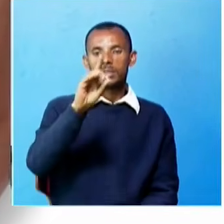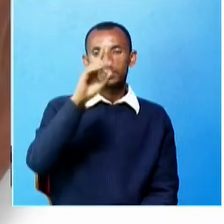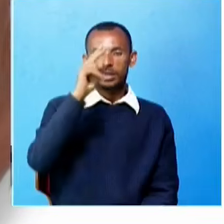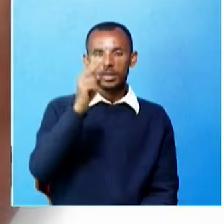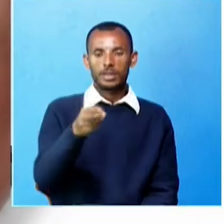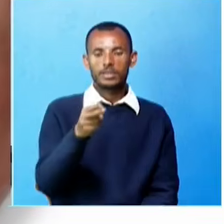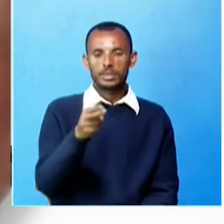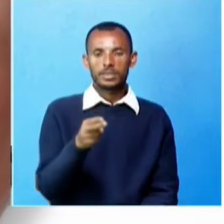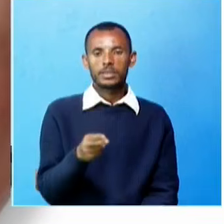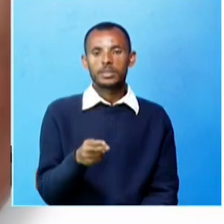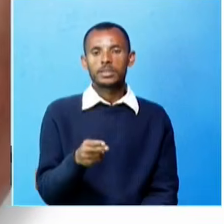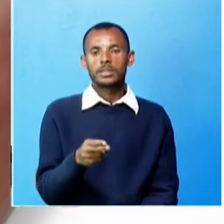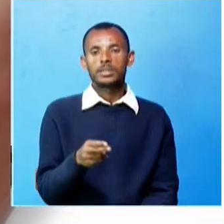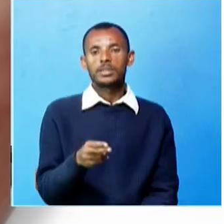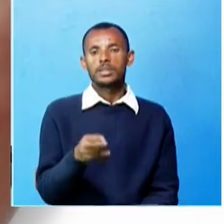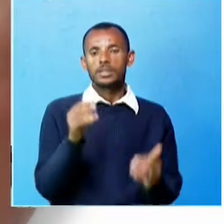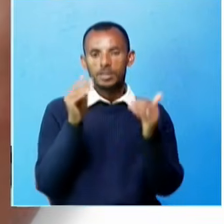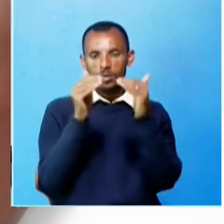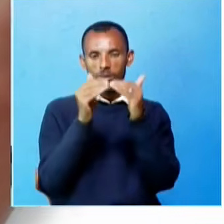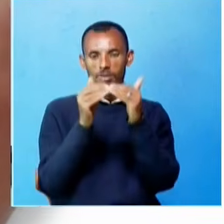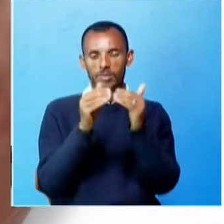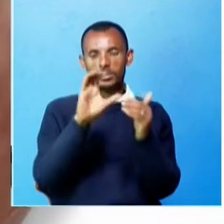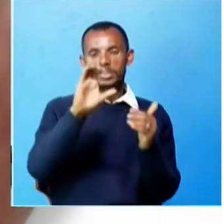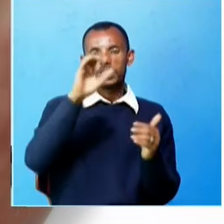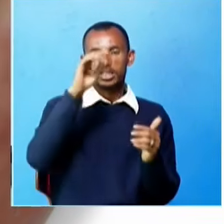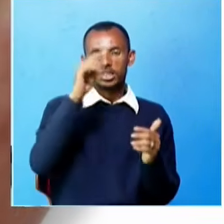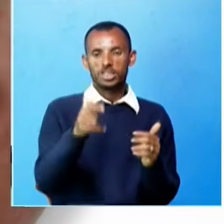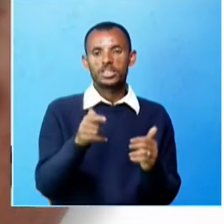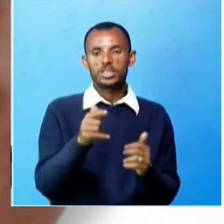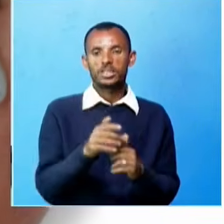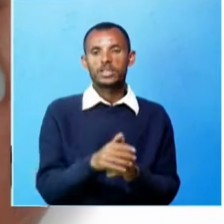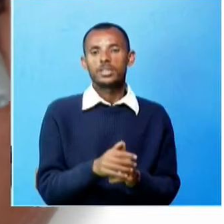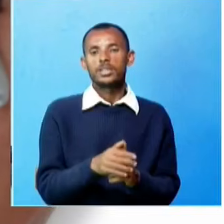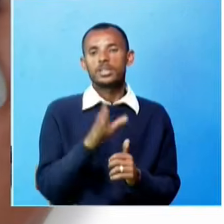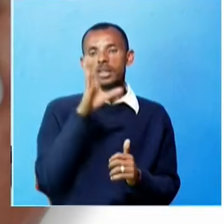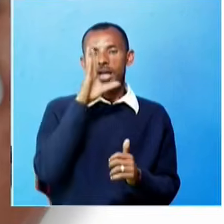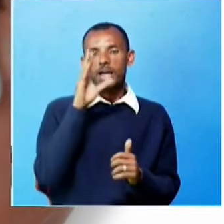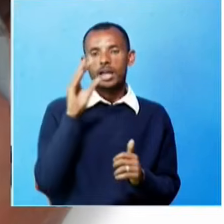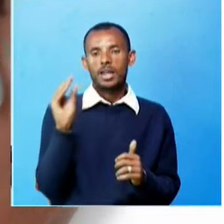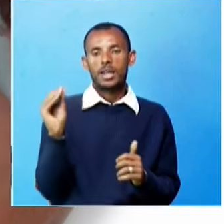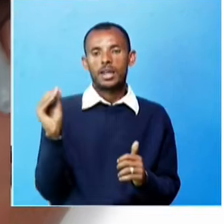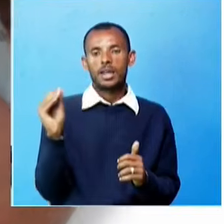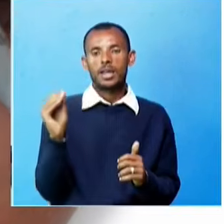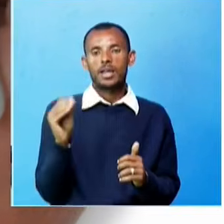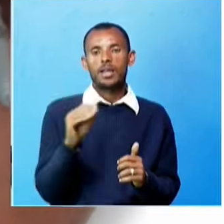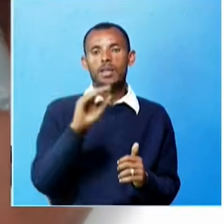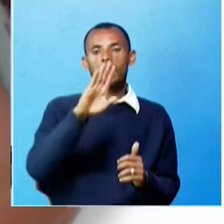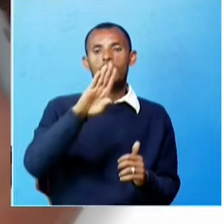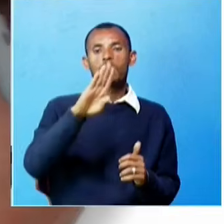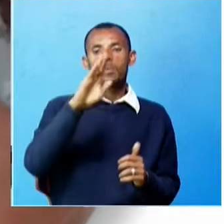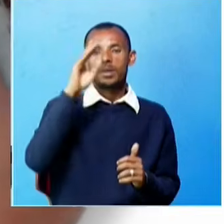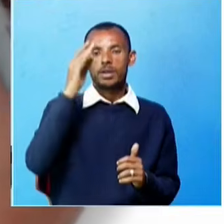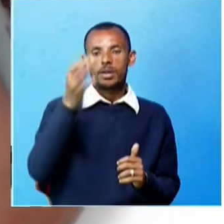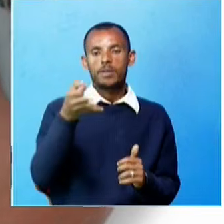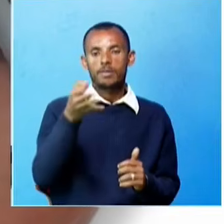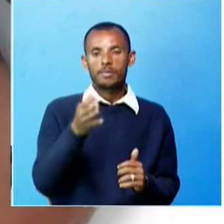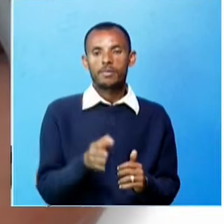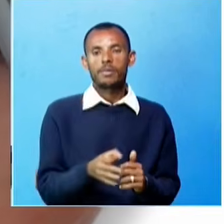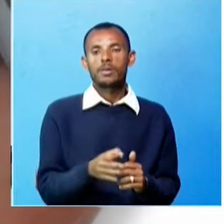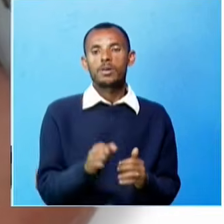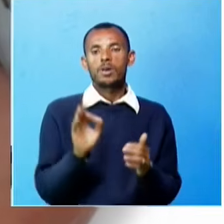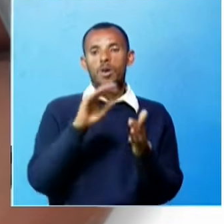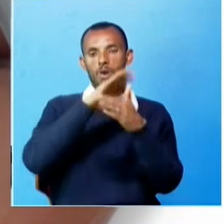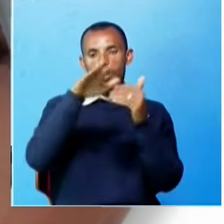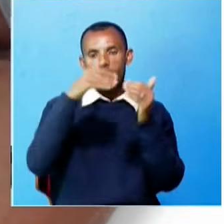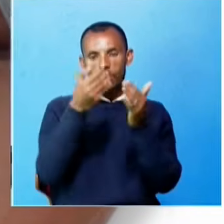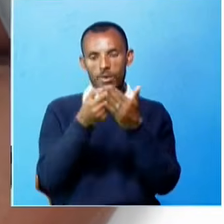DH. This is the same as CG and BF. Okay, say all